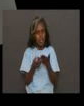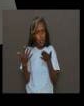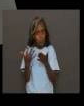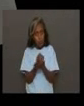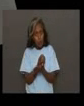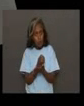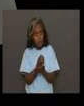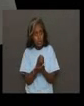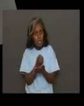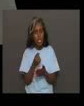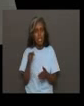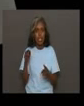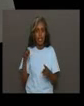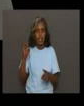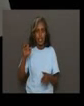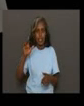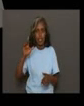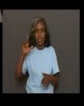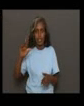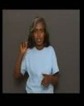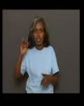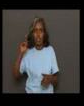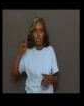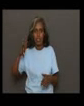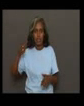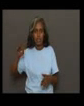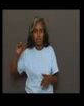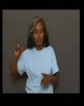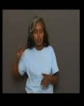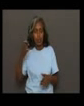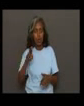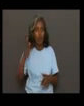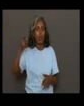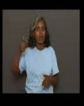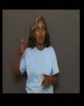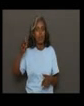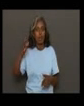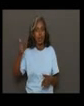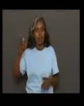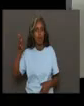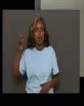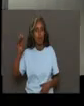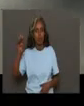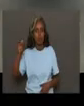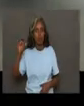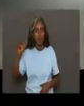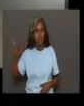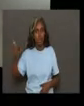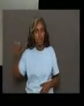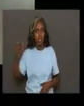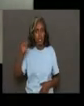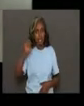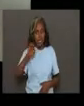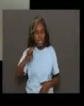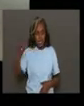produce either an ellipse or a parabola. An ellipse is